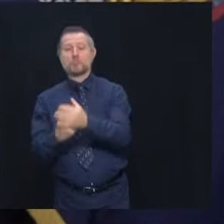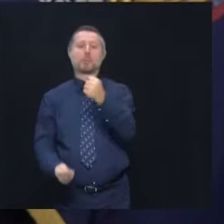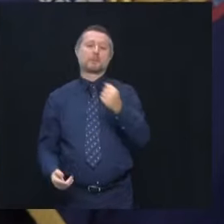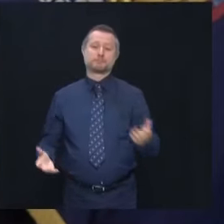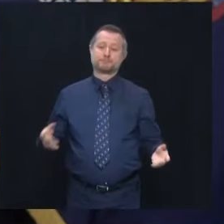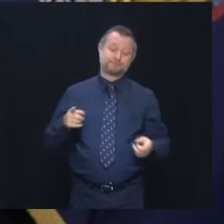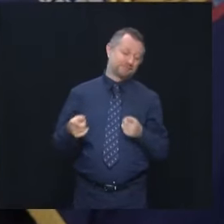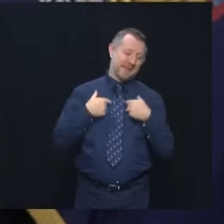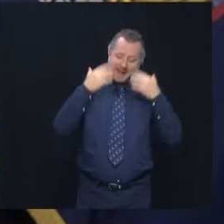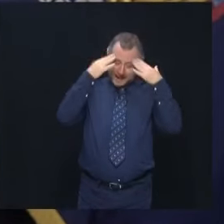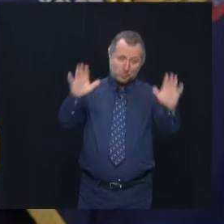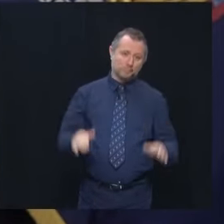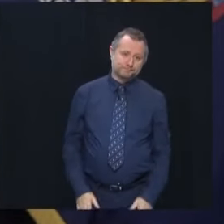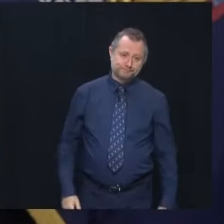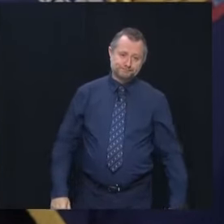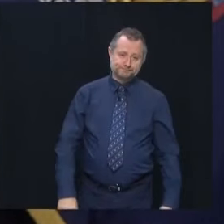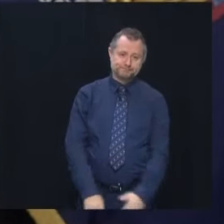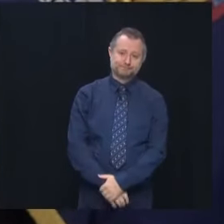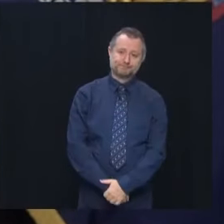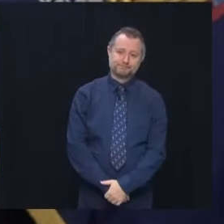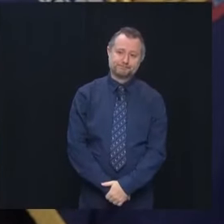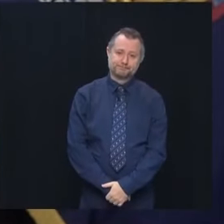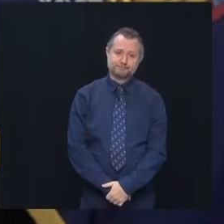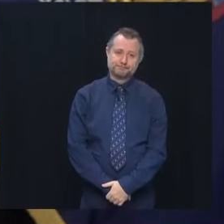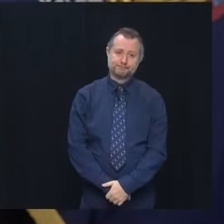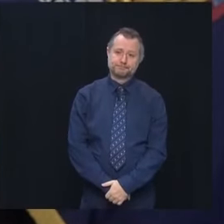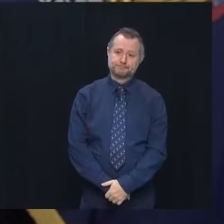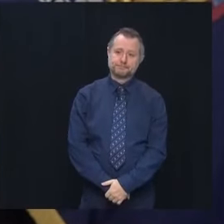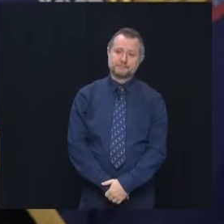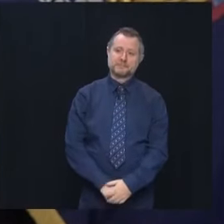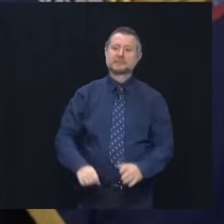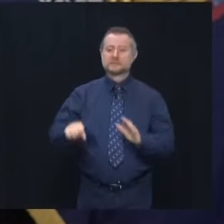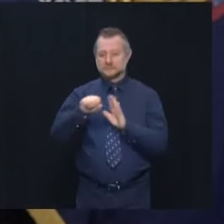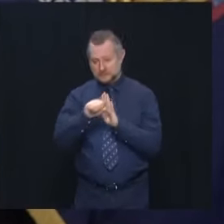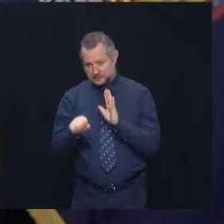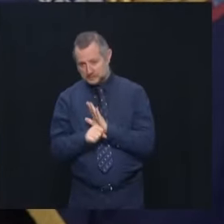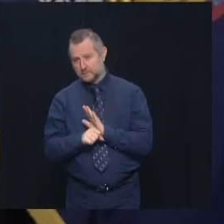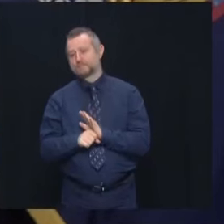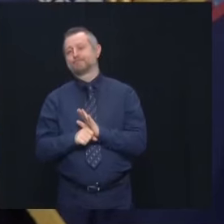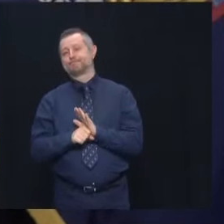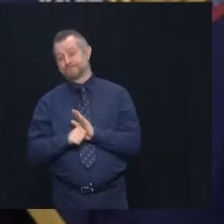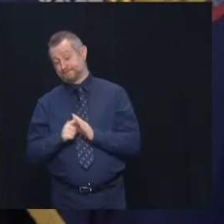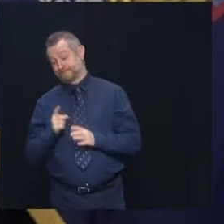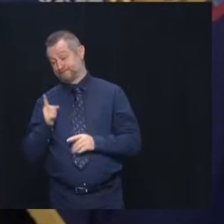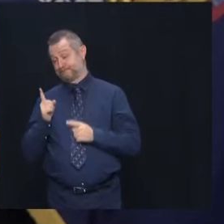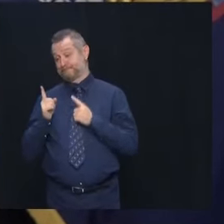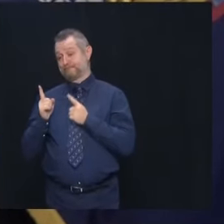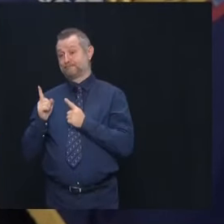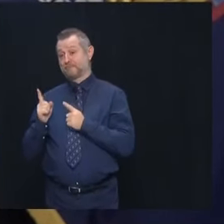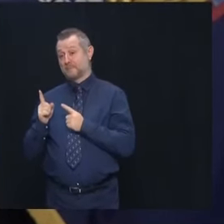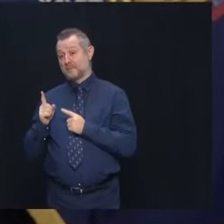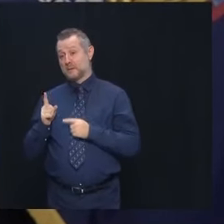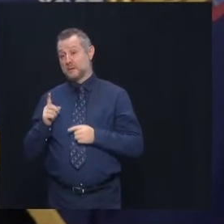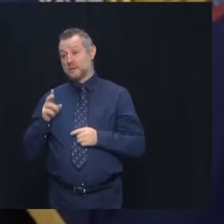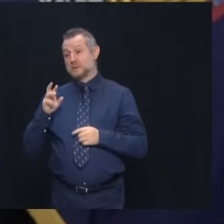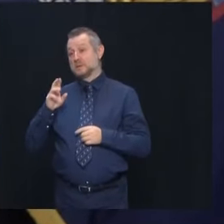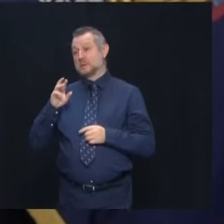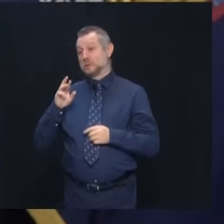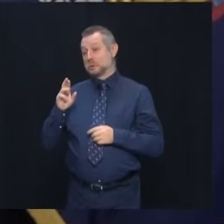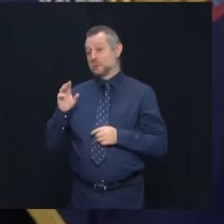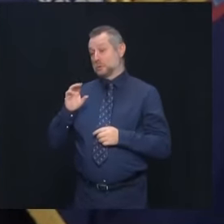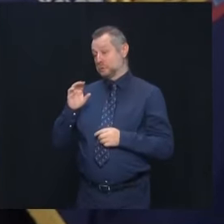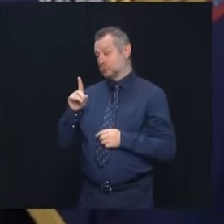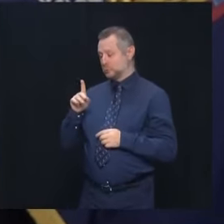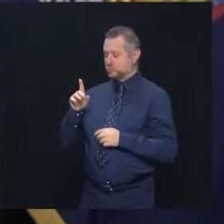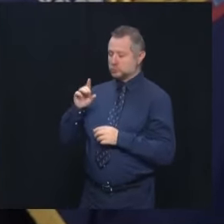and that's what we want to establish. The state has, Dr. Zucker is going to work with the city